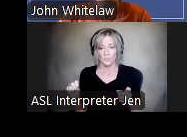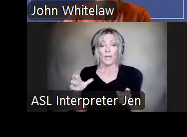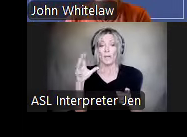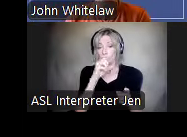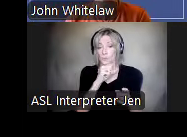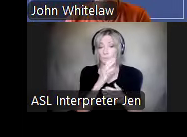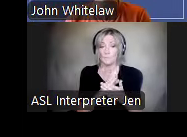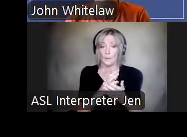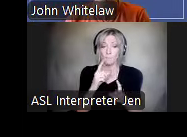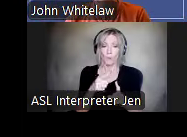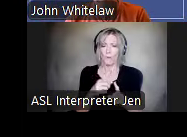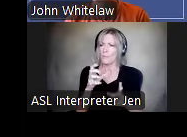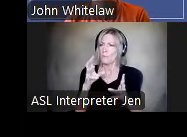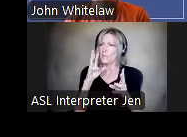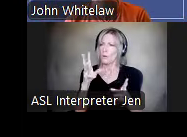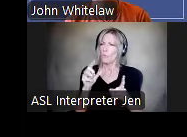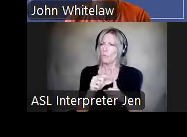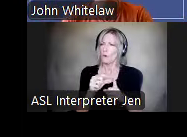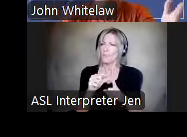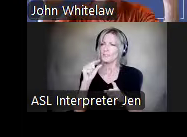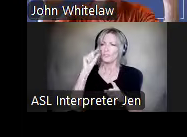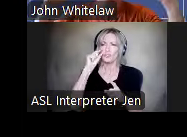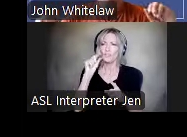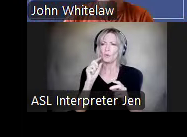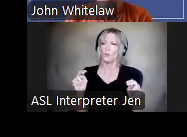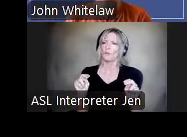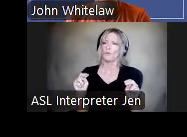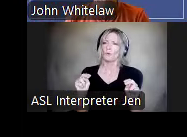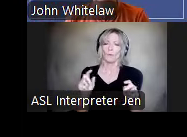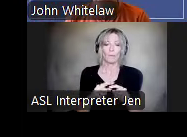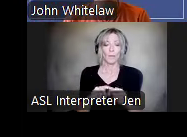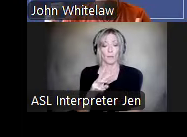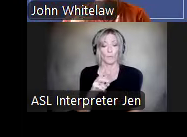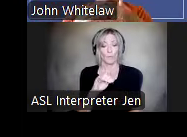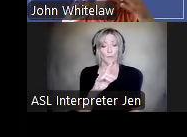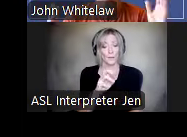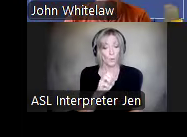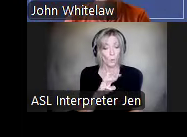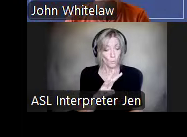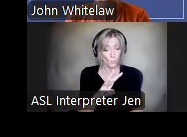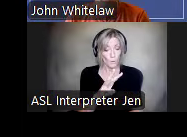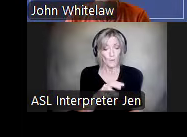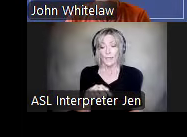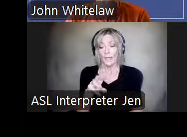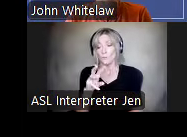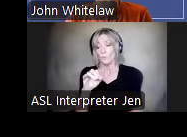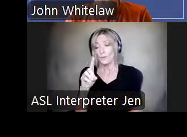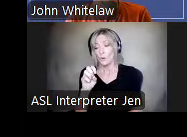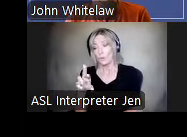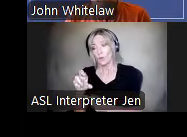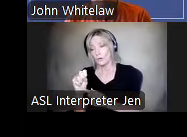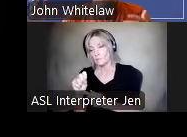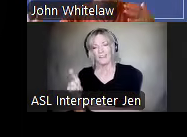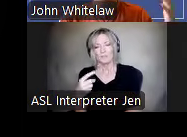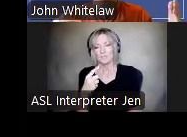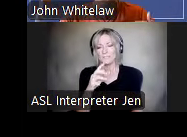up with a word that is gender neutral, but for right now we do this widow and widowers. I'm probably just going to say widows because it's easier.